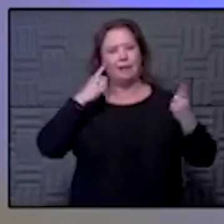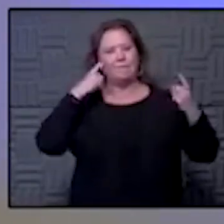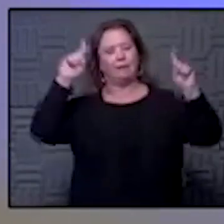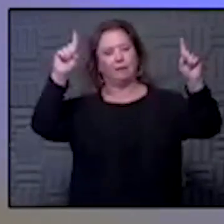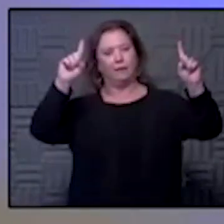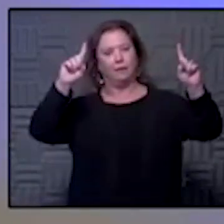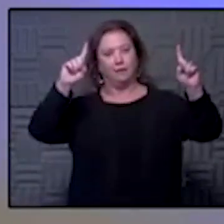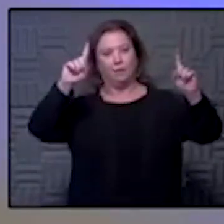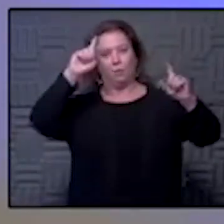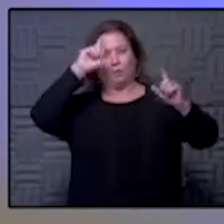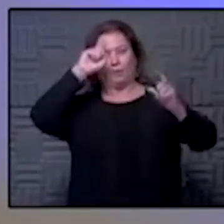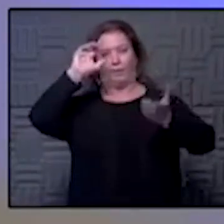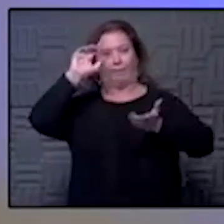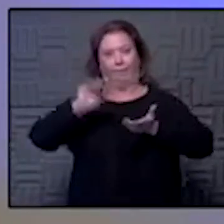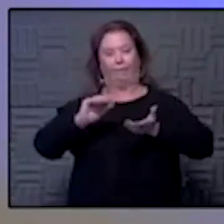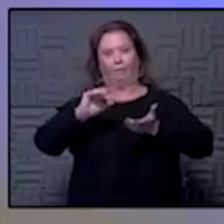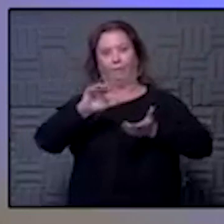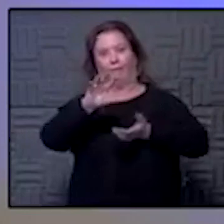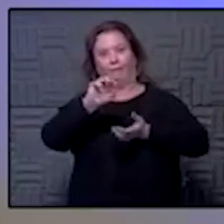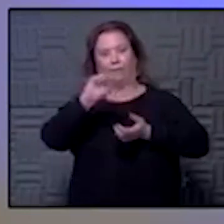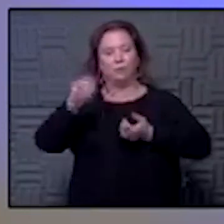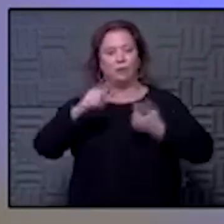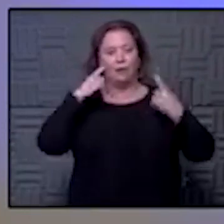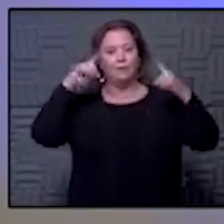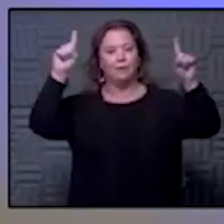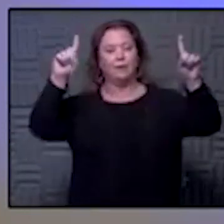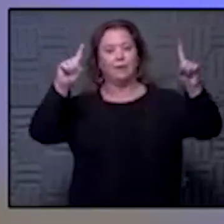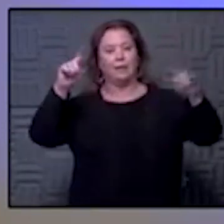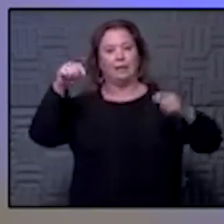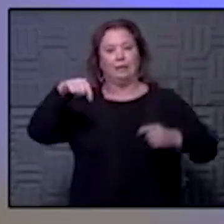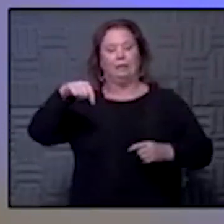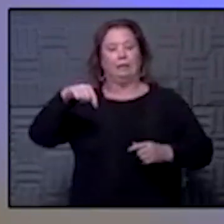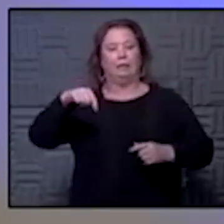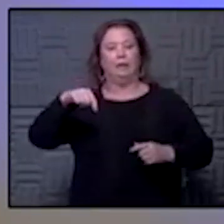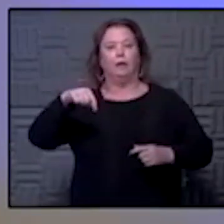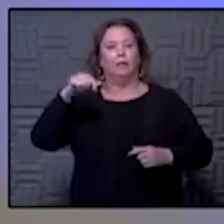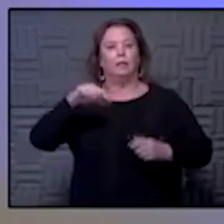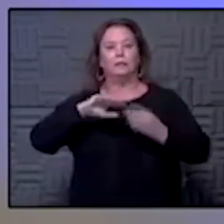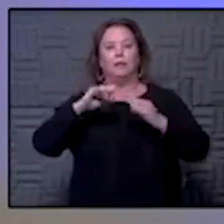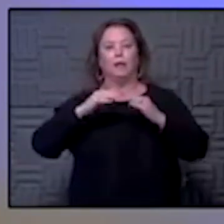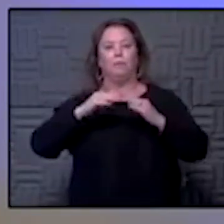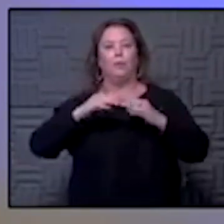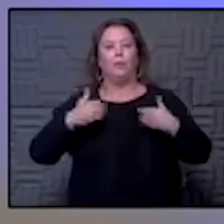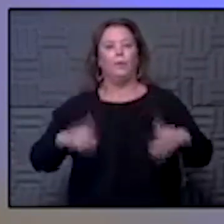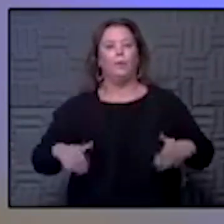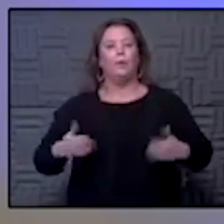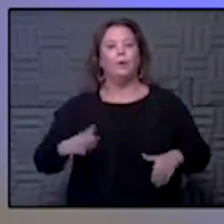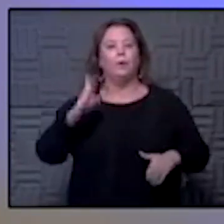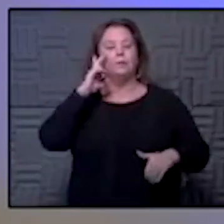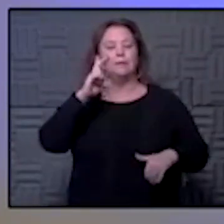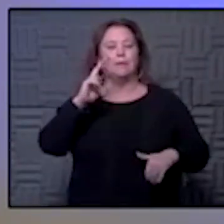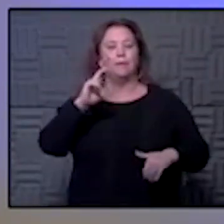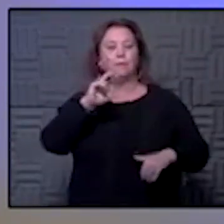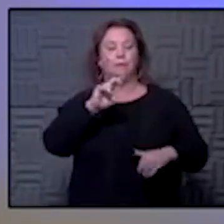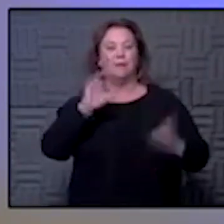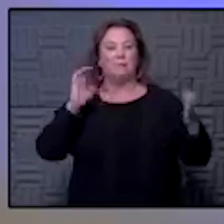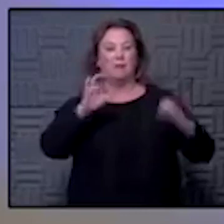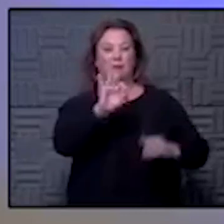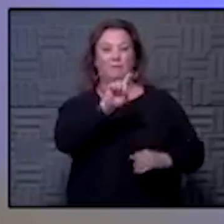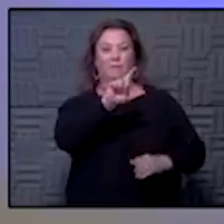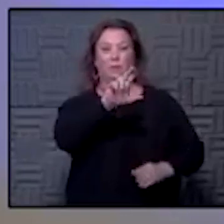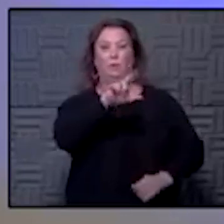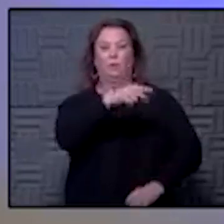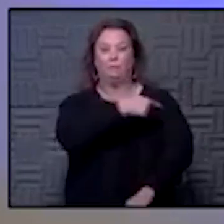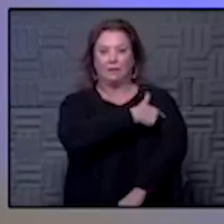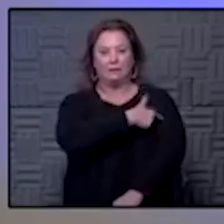We even powered the study down to 50% efficacy. But this is far greater efficacy than we've seen with the influenza vaccine. It is